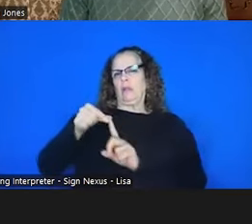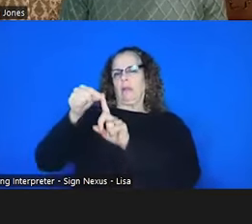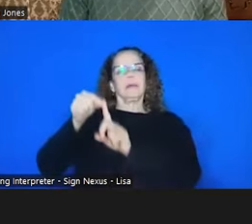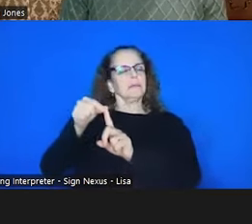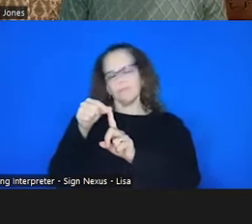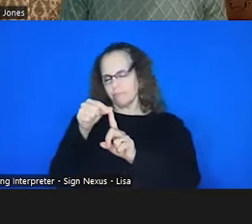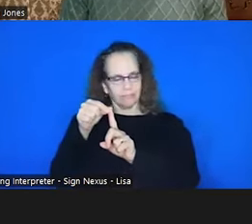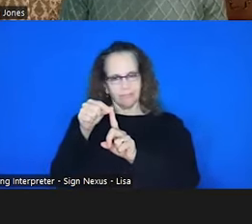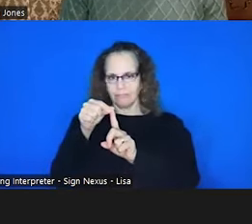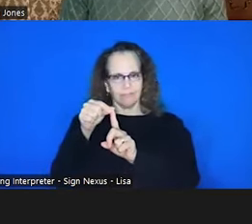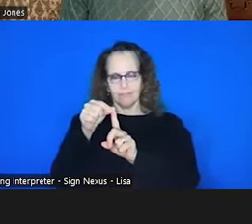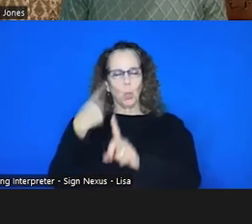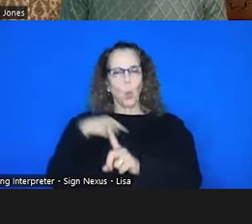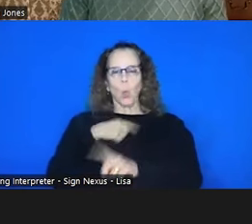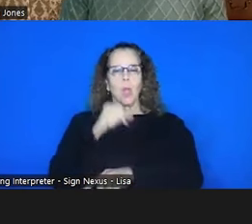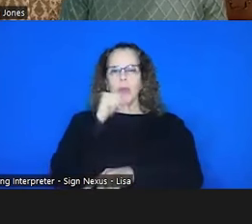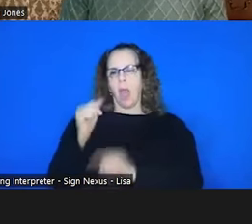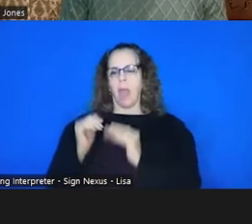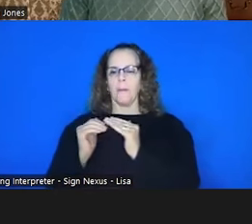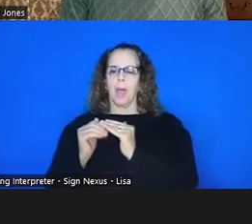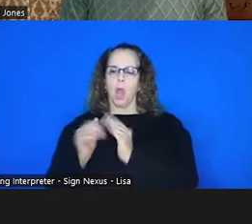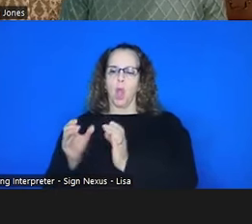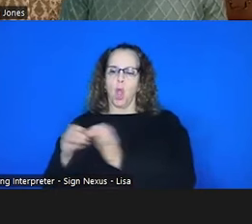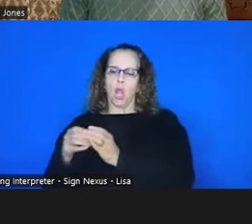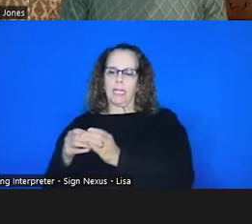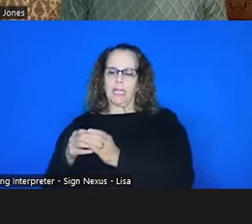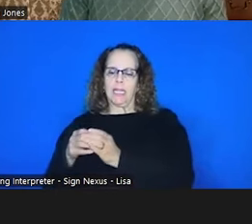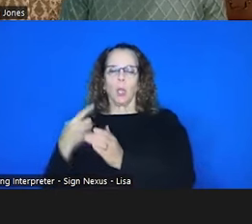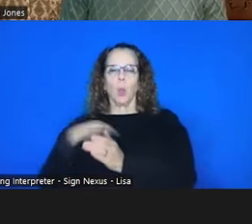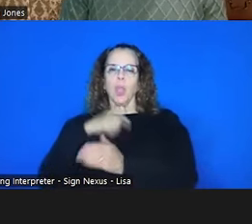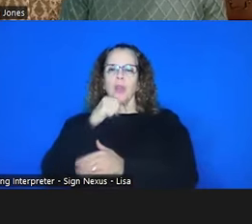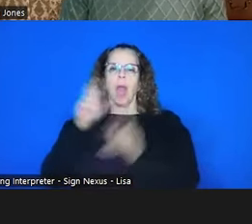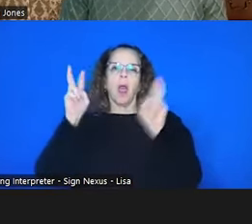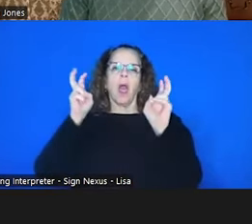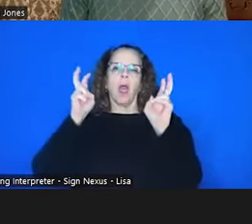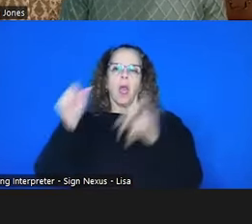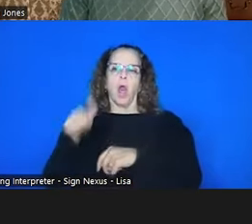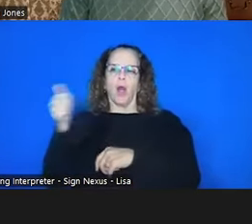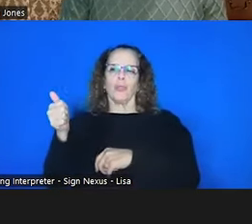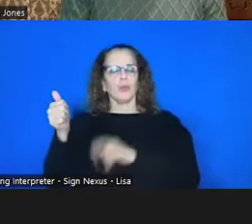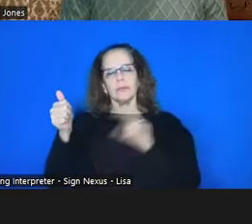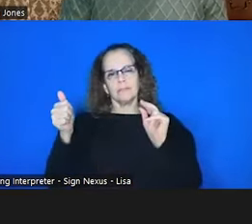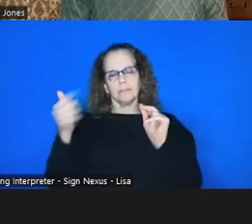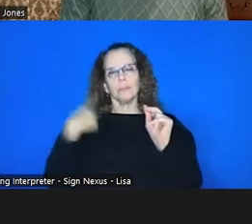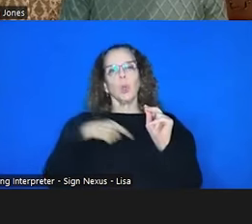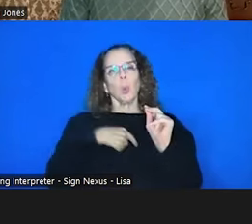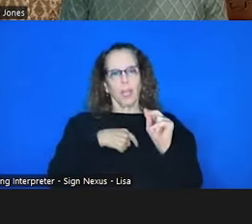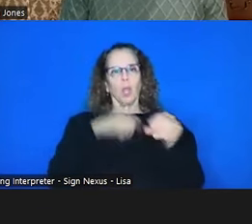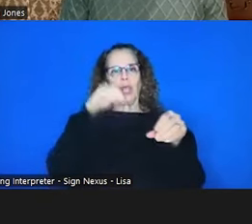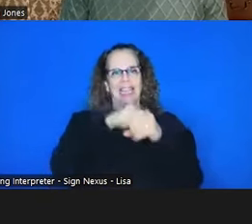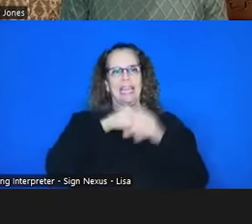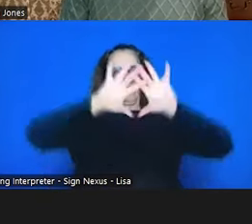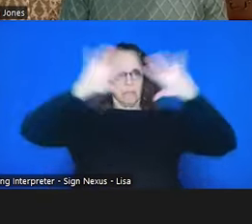we're not a minority. We're not sort of an other. We are part of the population and we need to be treated fairly